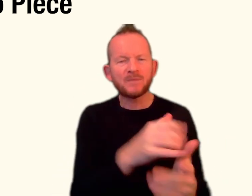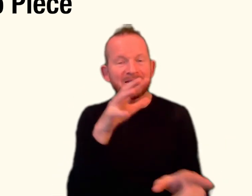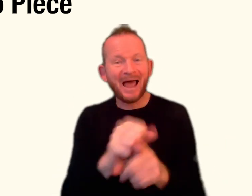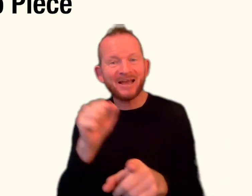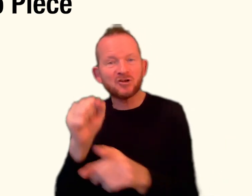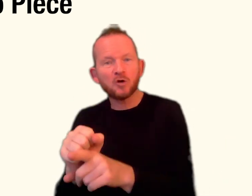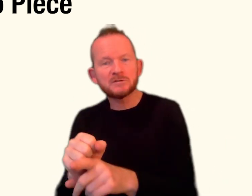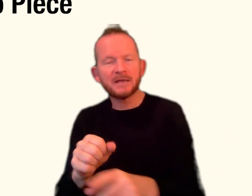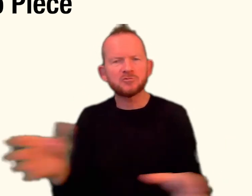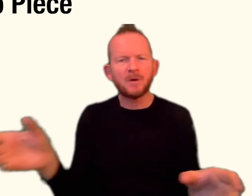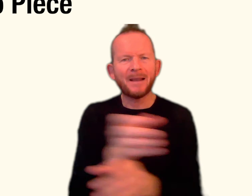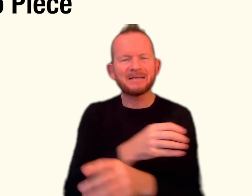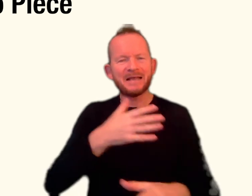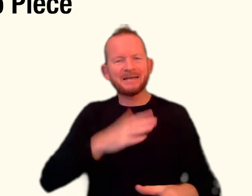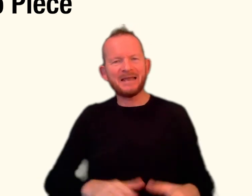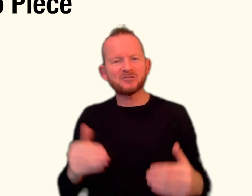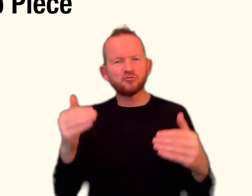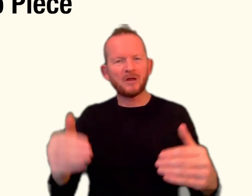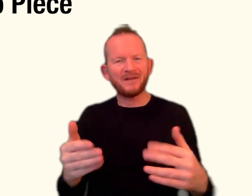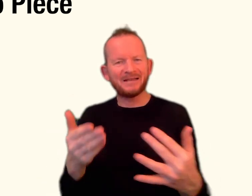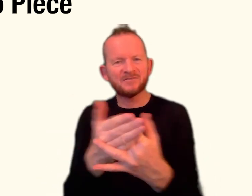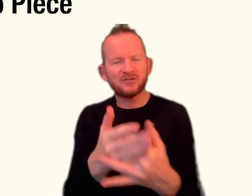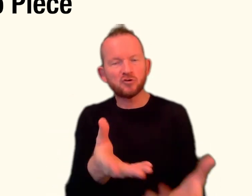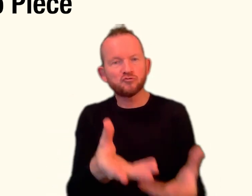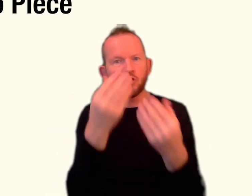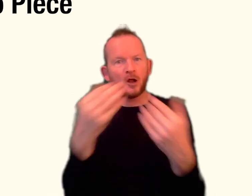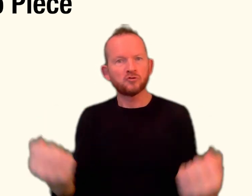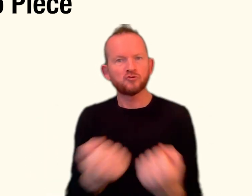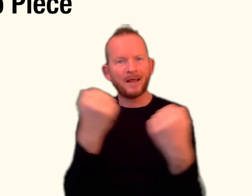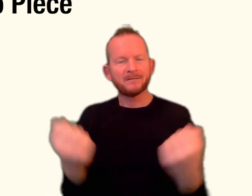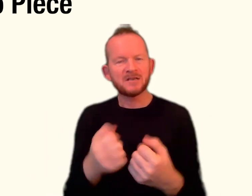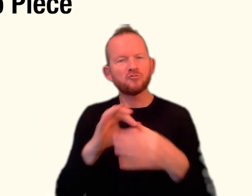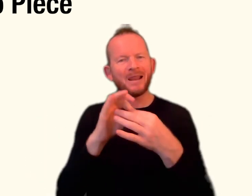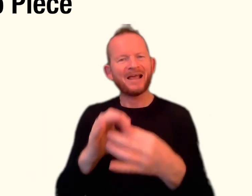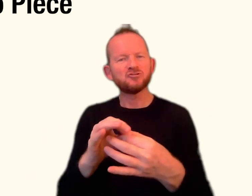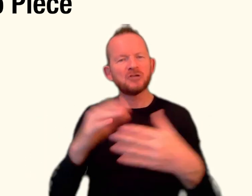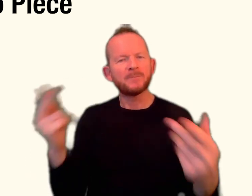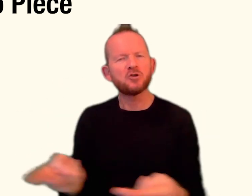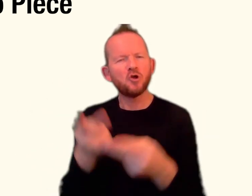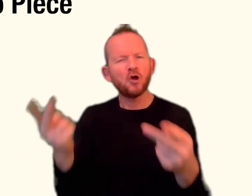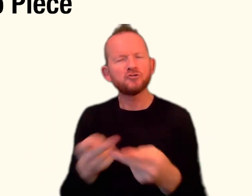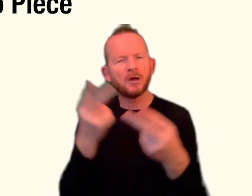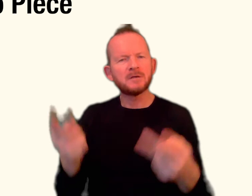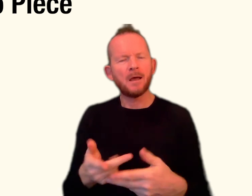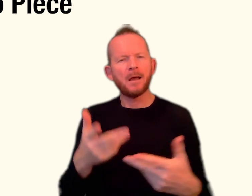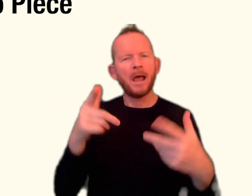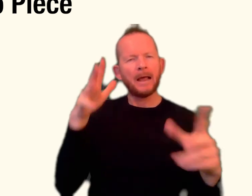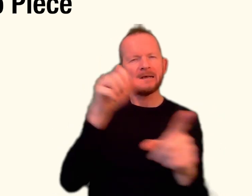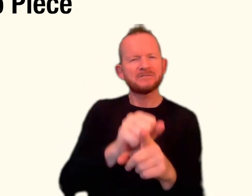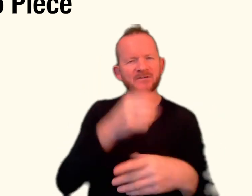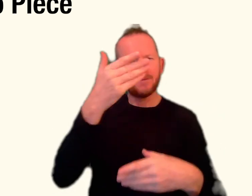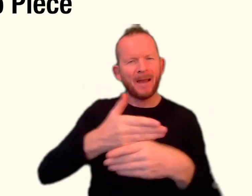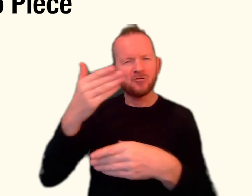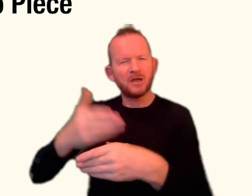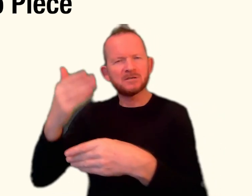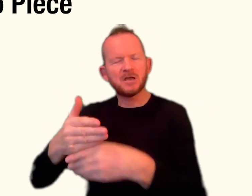by needs-driven intervention, drawing on strengths. Relationships are nurtured. Solution-orientated identification of barriers